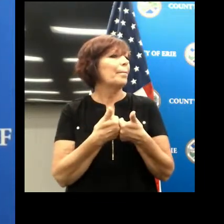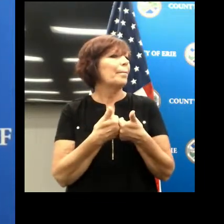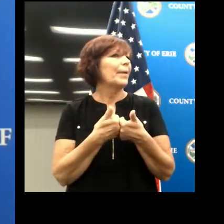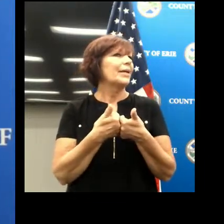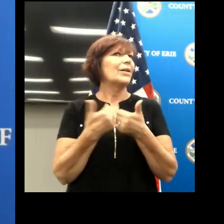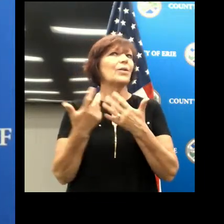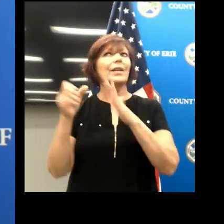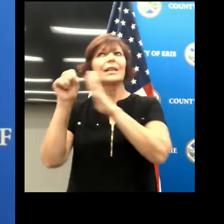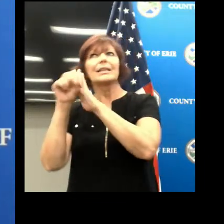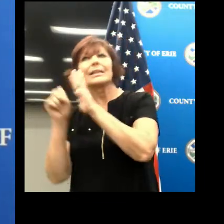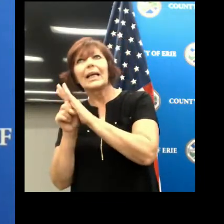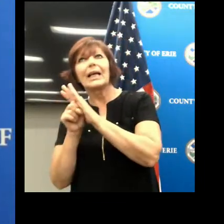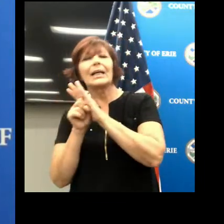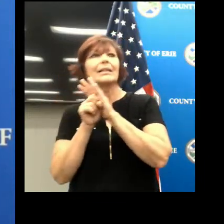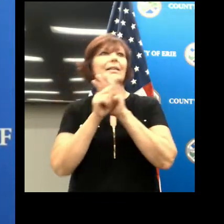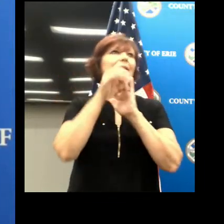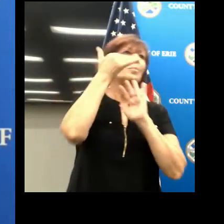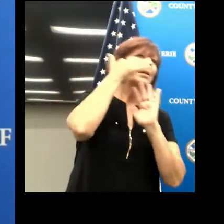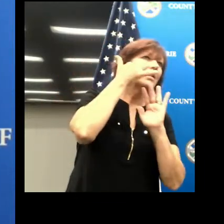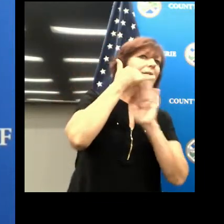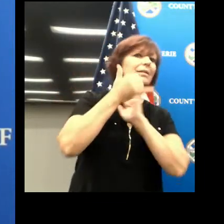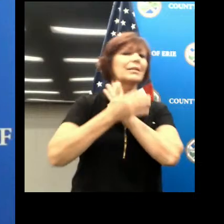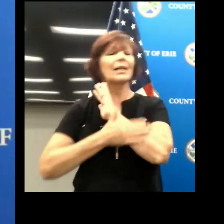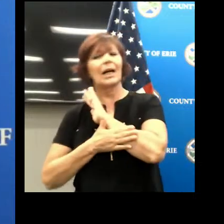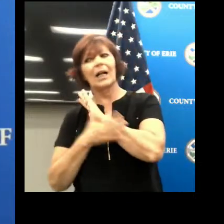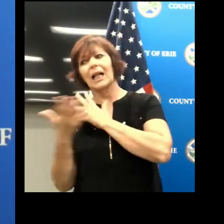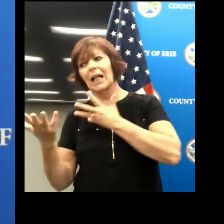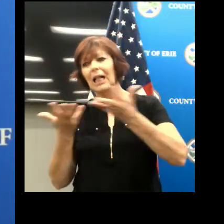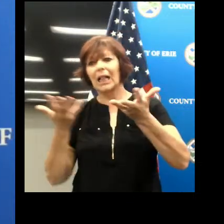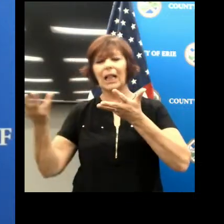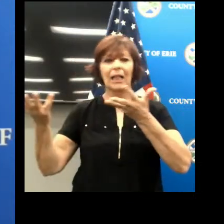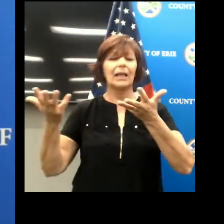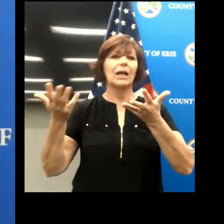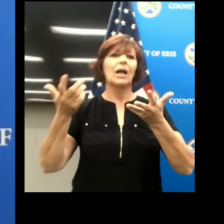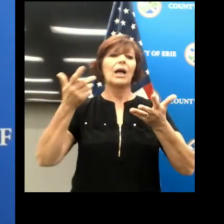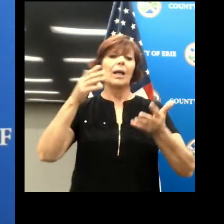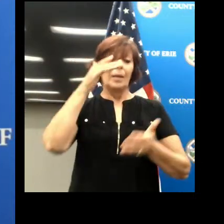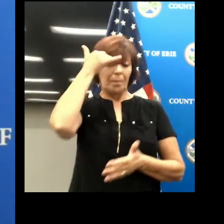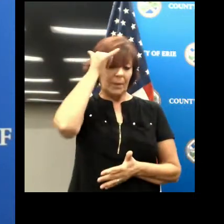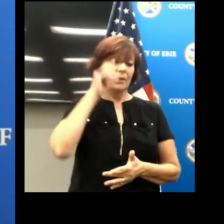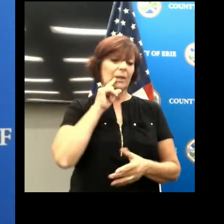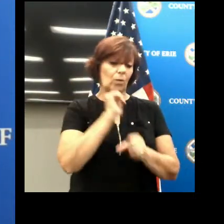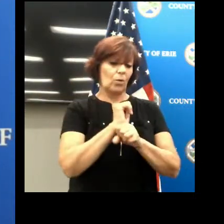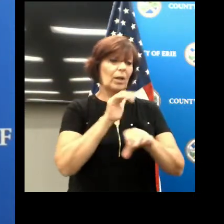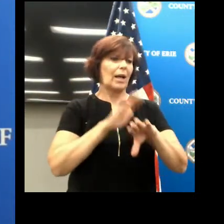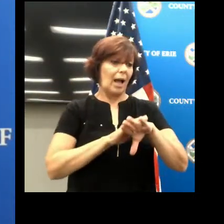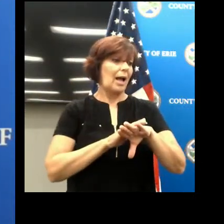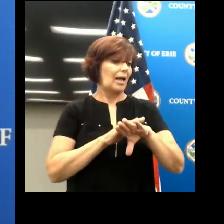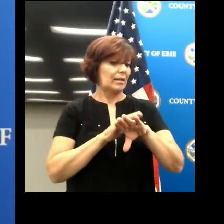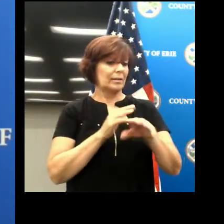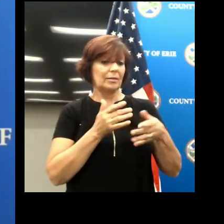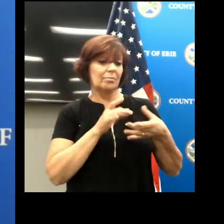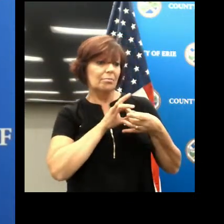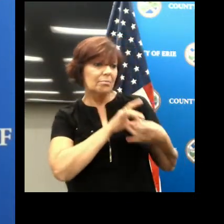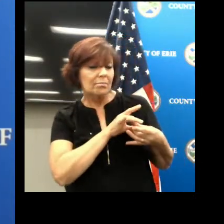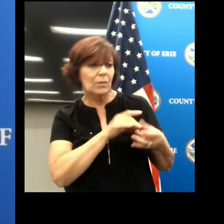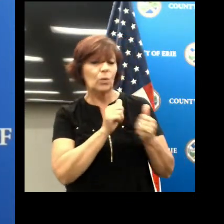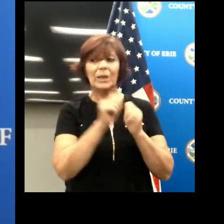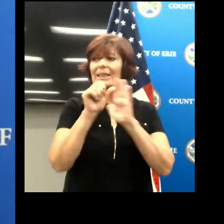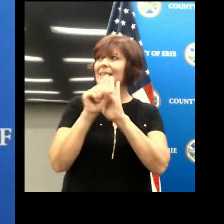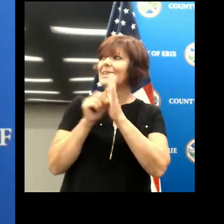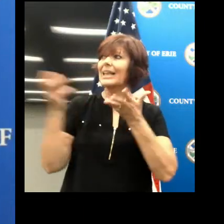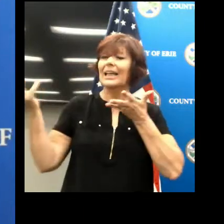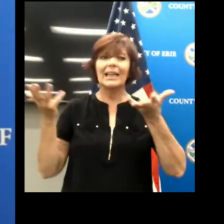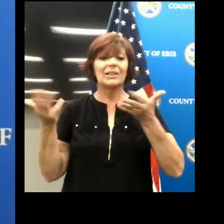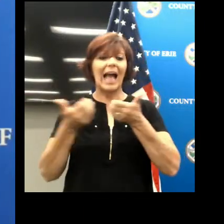the Bills, and the county. We continue to work together. I know the Bills do have and are working with us and the state, a sort of